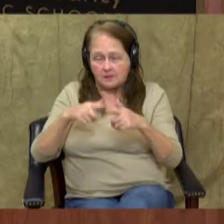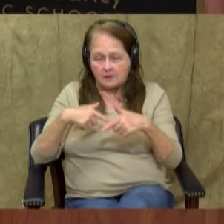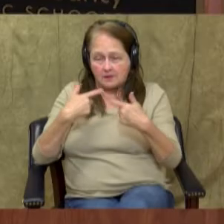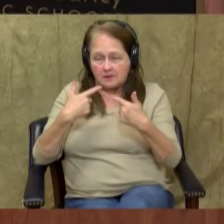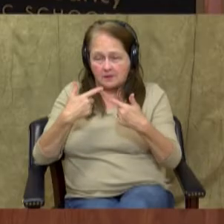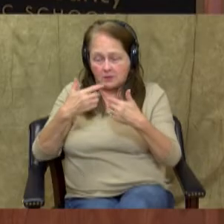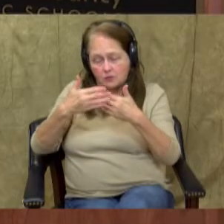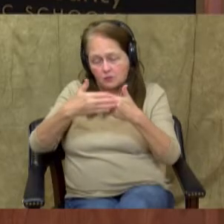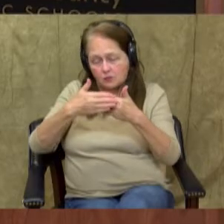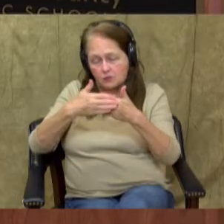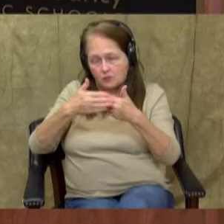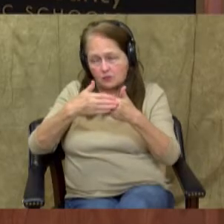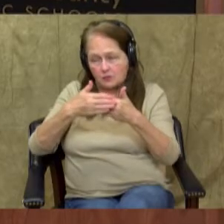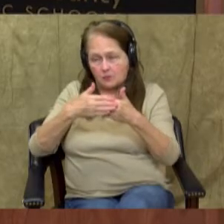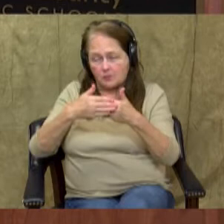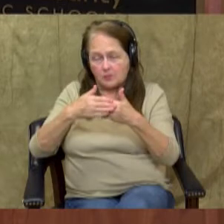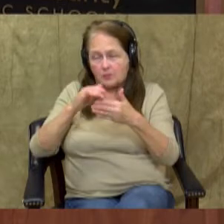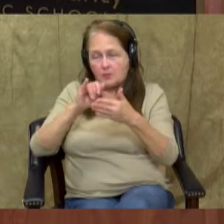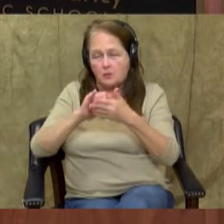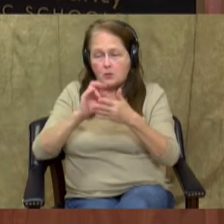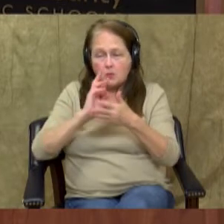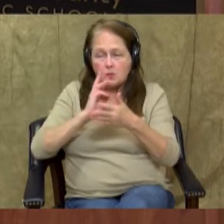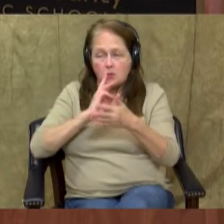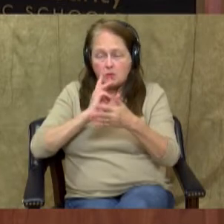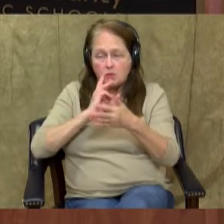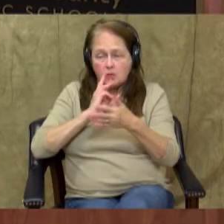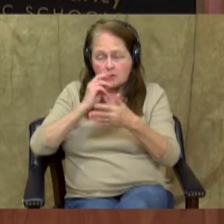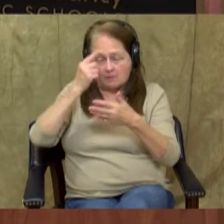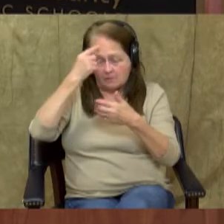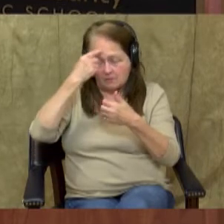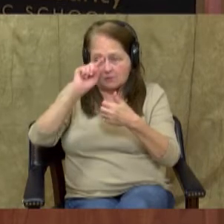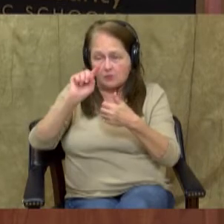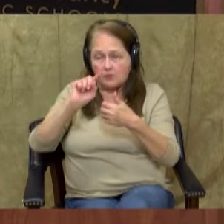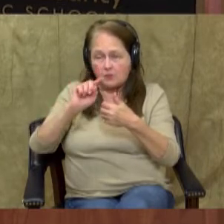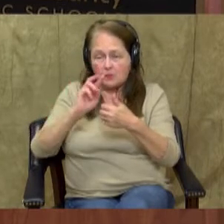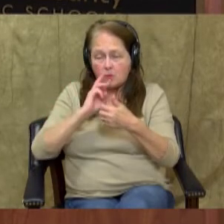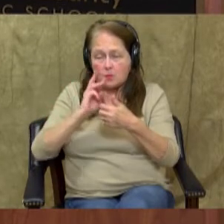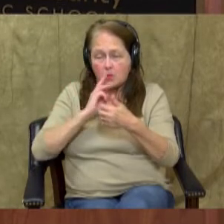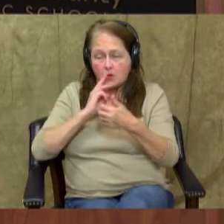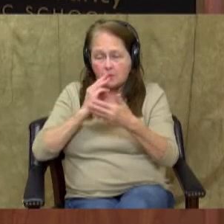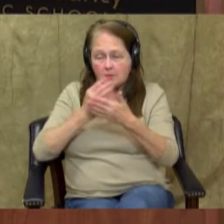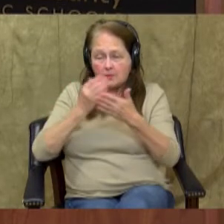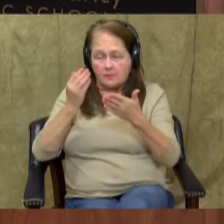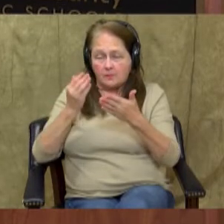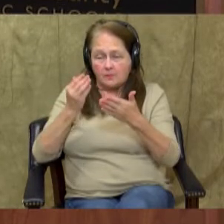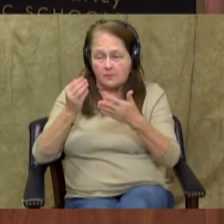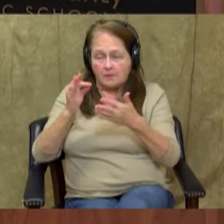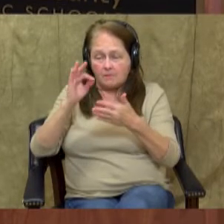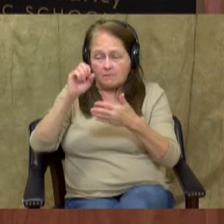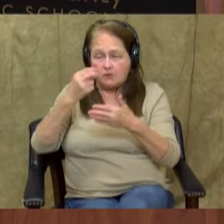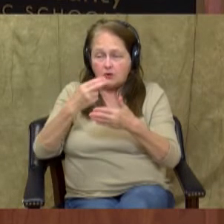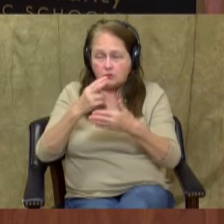live within close proximity to the banks of the Nile River for those water resources, for the fresh water.